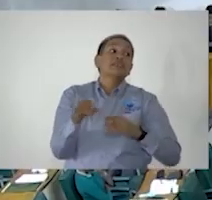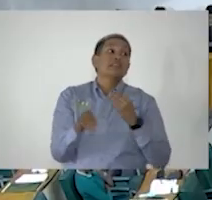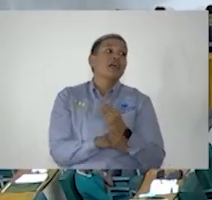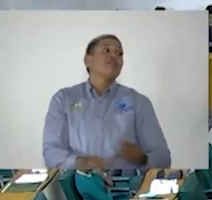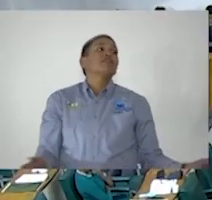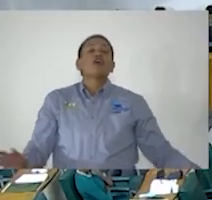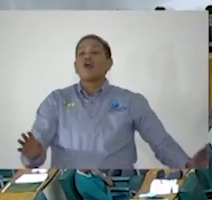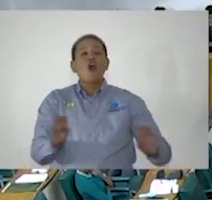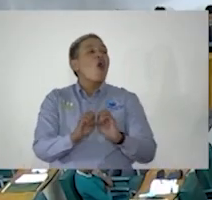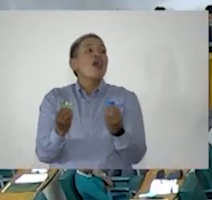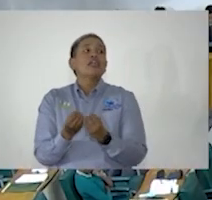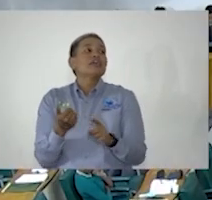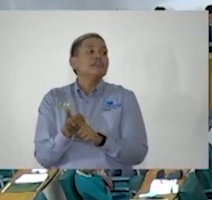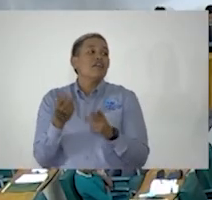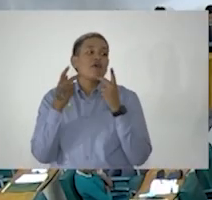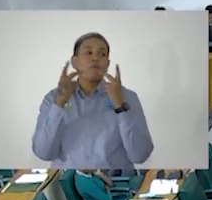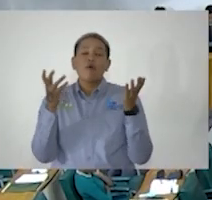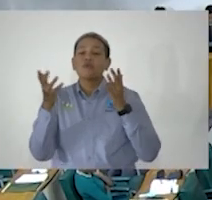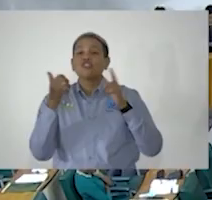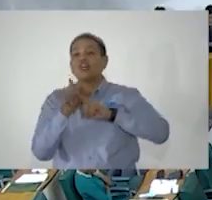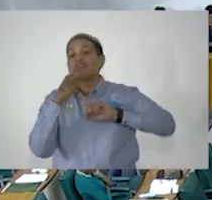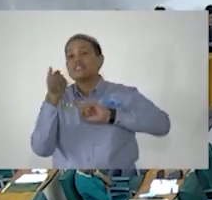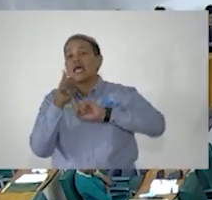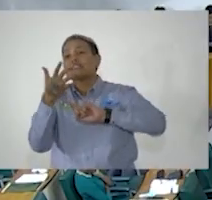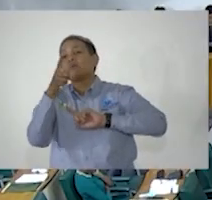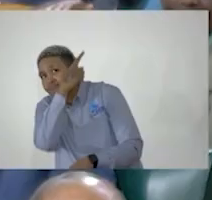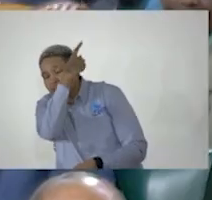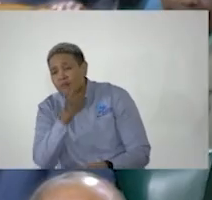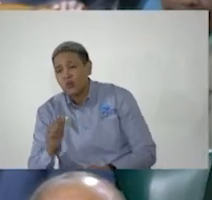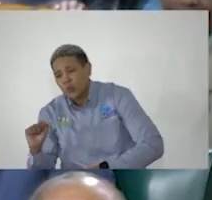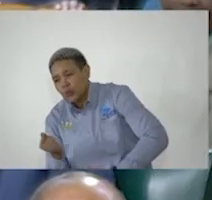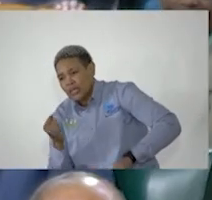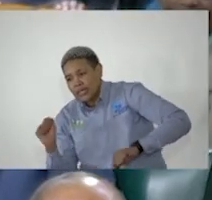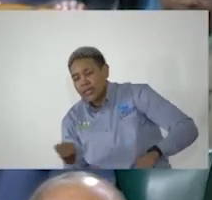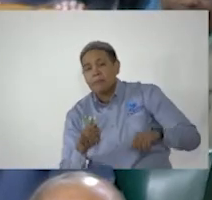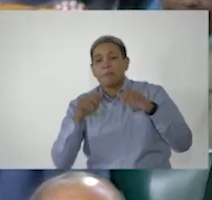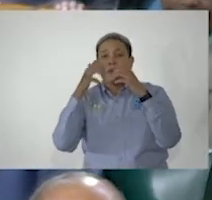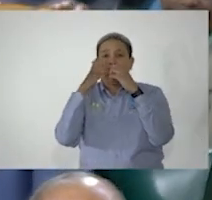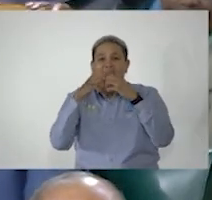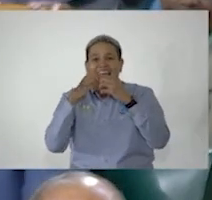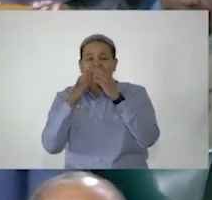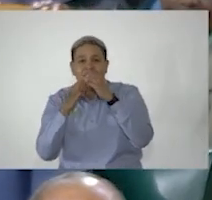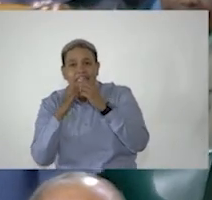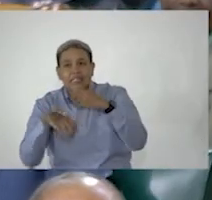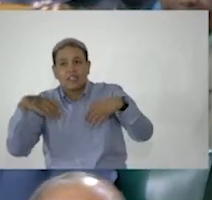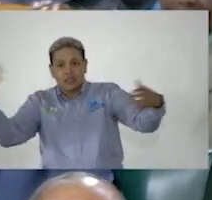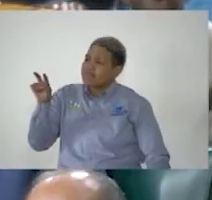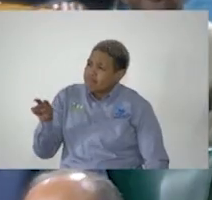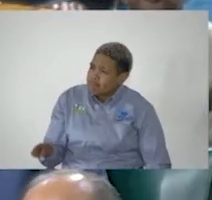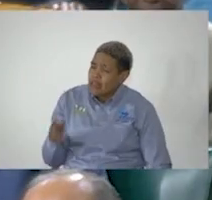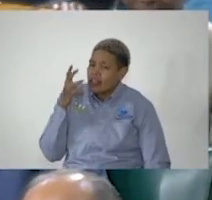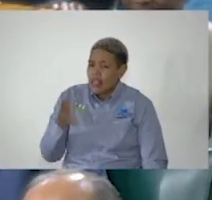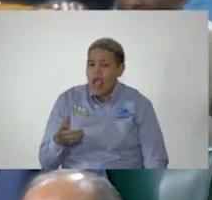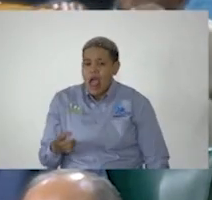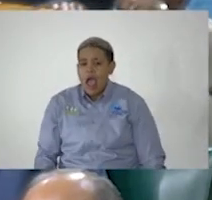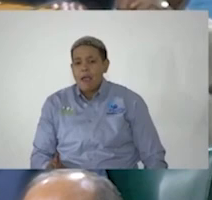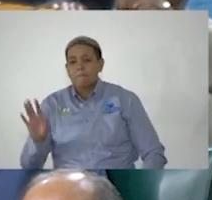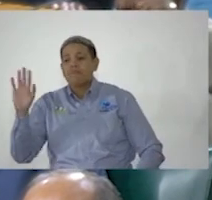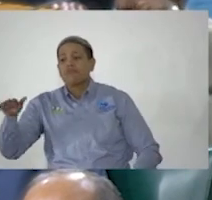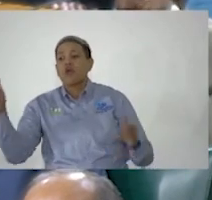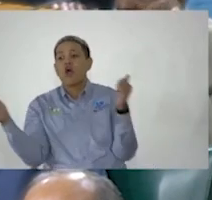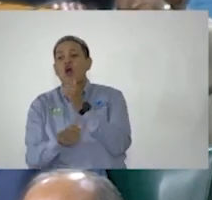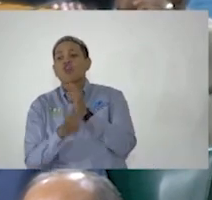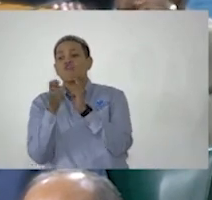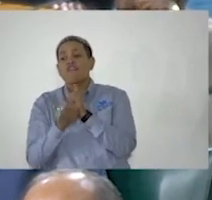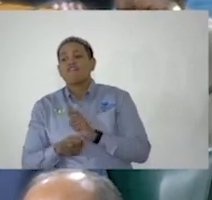government. I cannot in this speech address all of the instances of contract work in government in need of reform. Under the